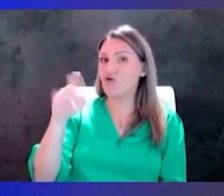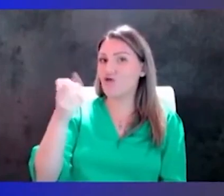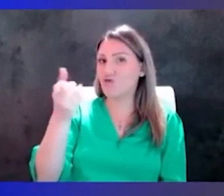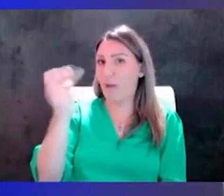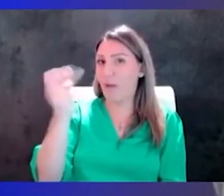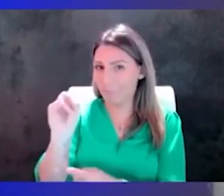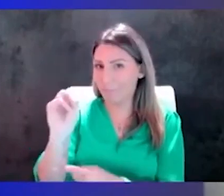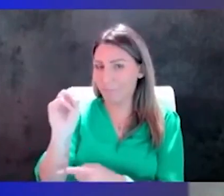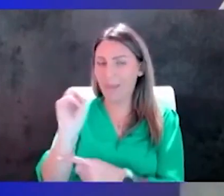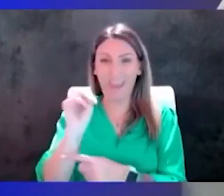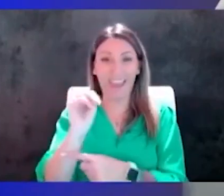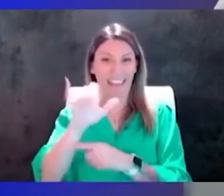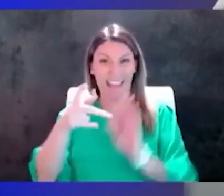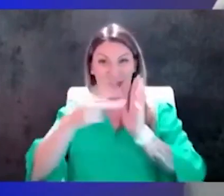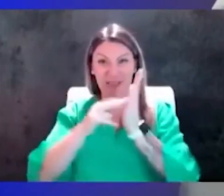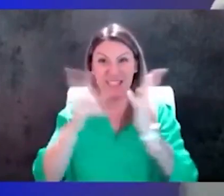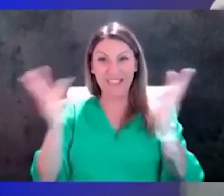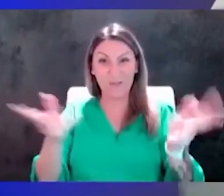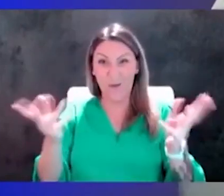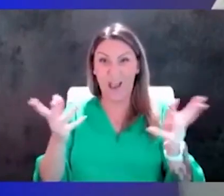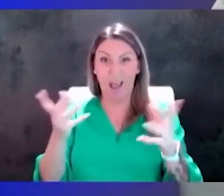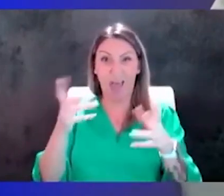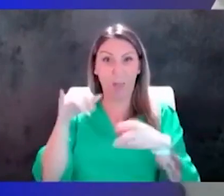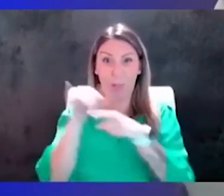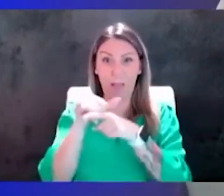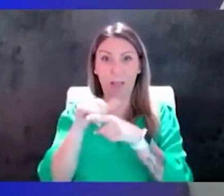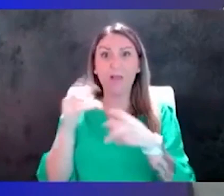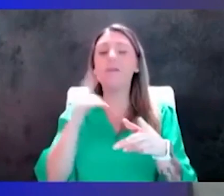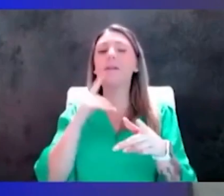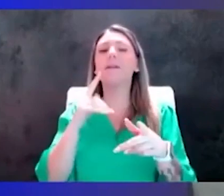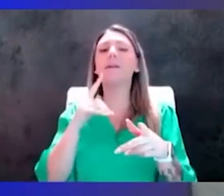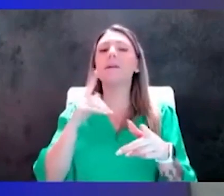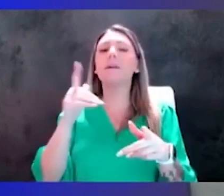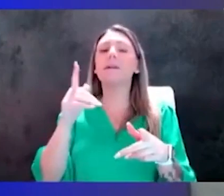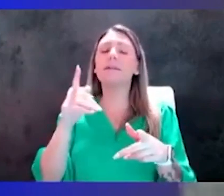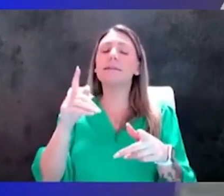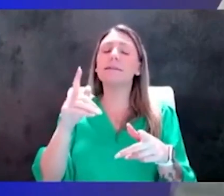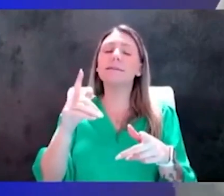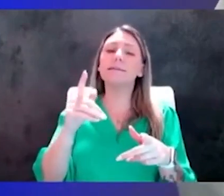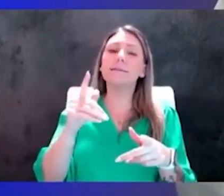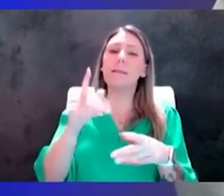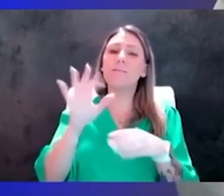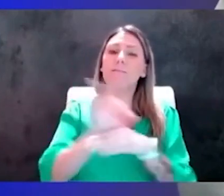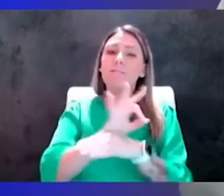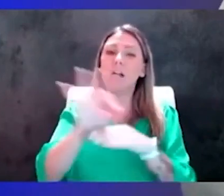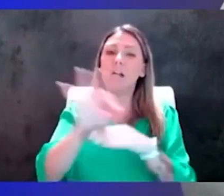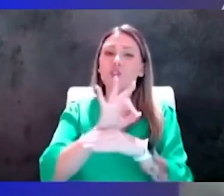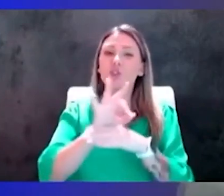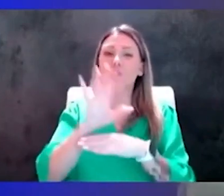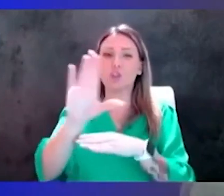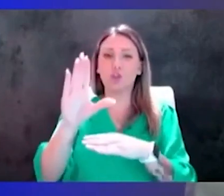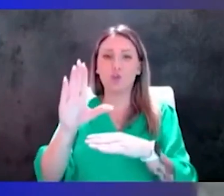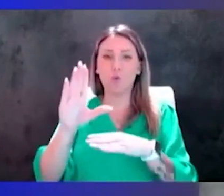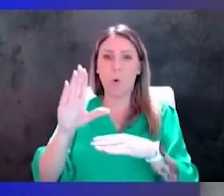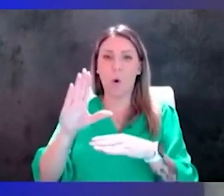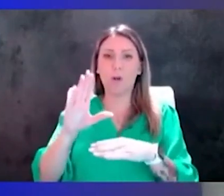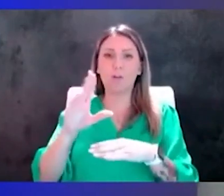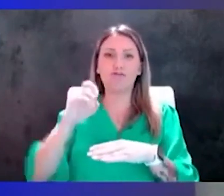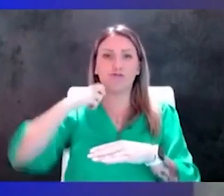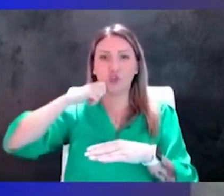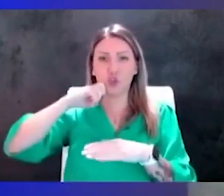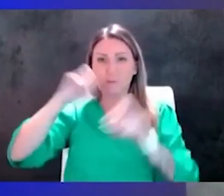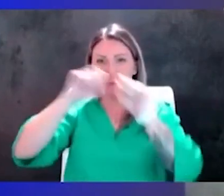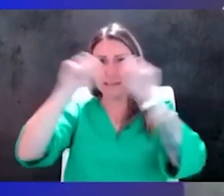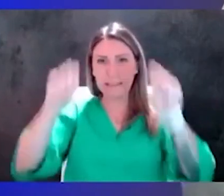is ultimately is some sort of impairment or dysfunction of our autonomic nervous system, right? So this is a part of our nervous system that we don't ever have to think